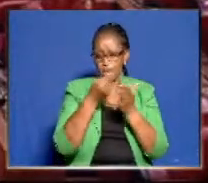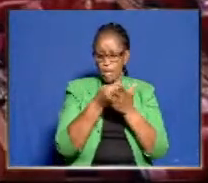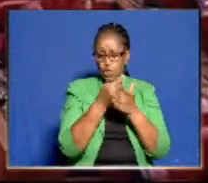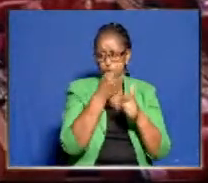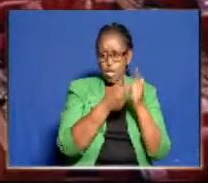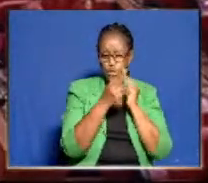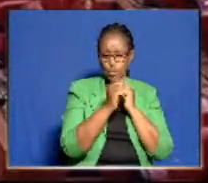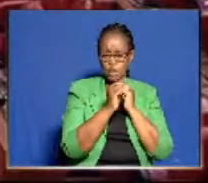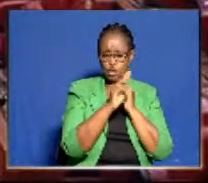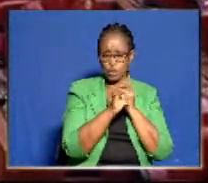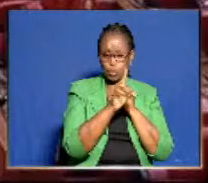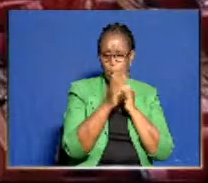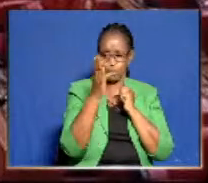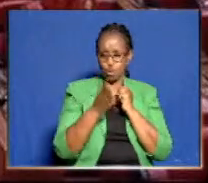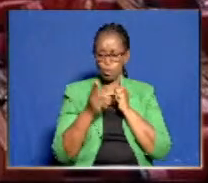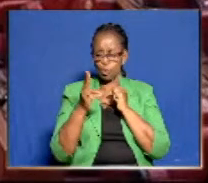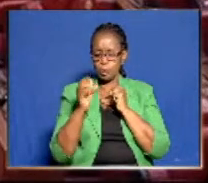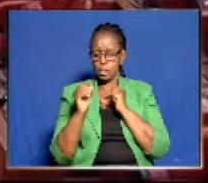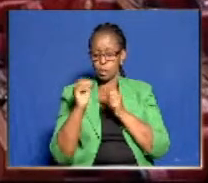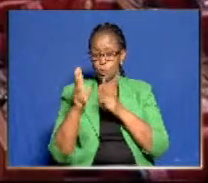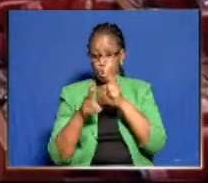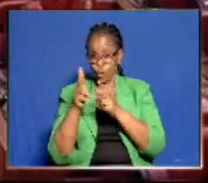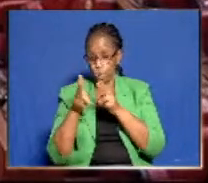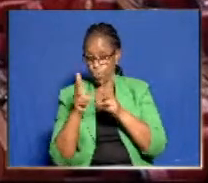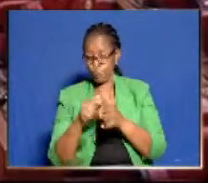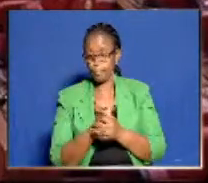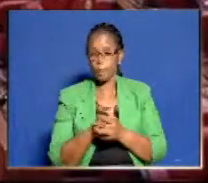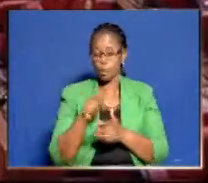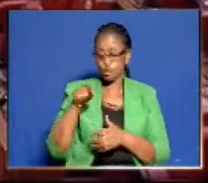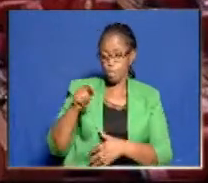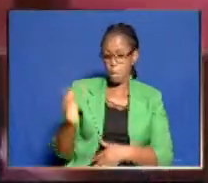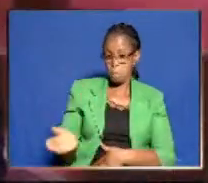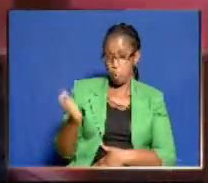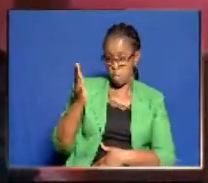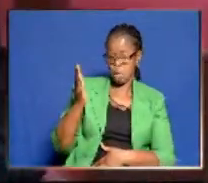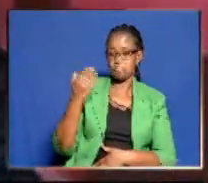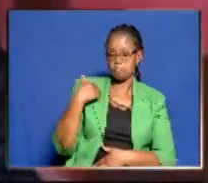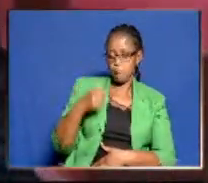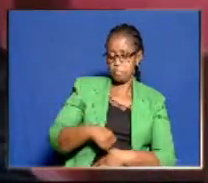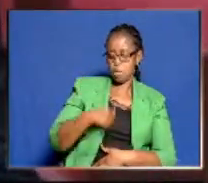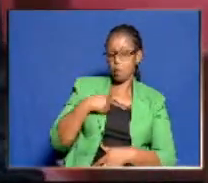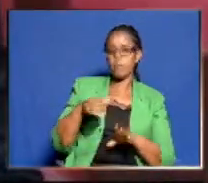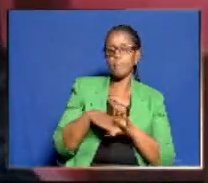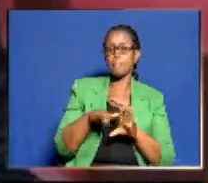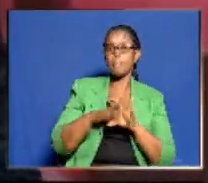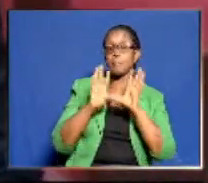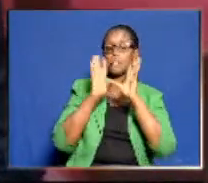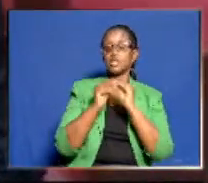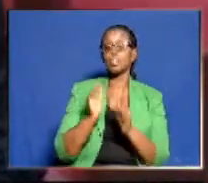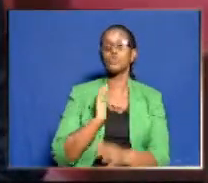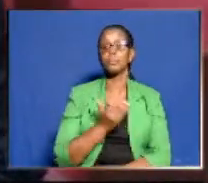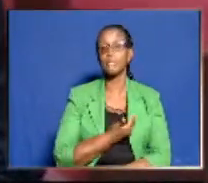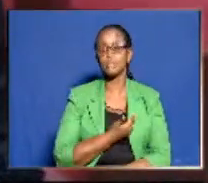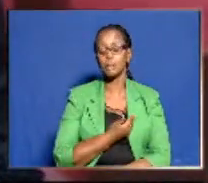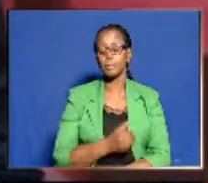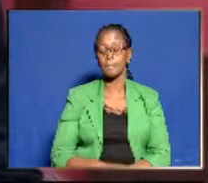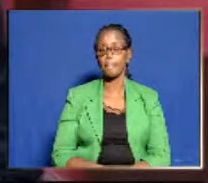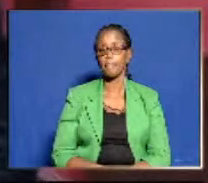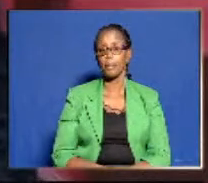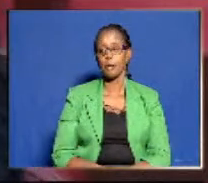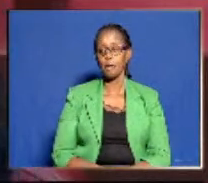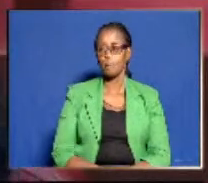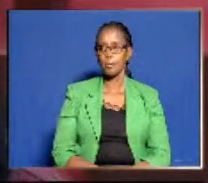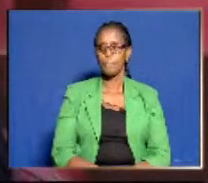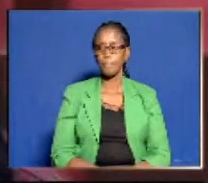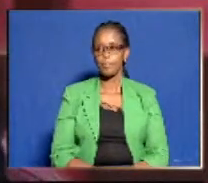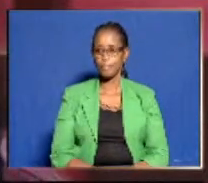2021-2022. Honorable Speaker, this morning I'm a proud member of the Budget and Appropriations Committee, having, and